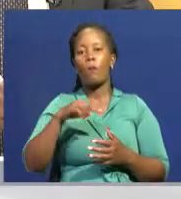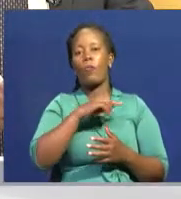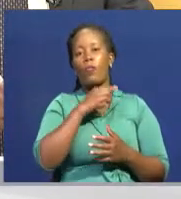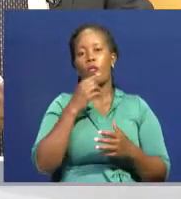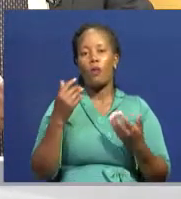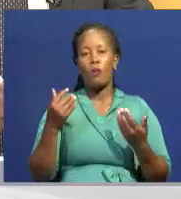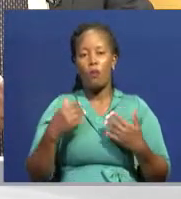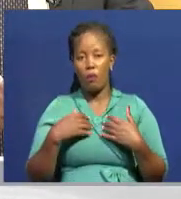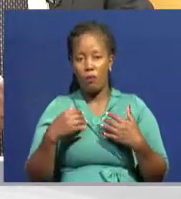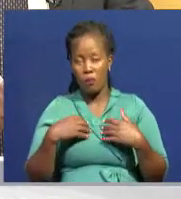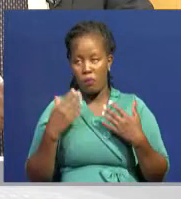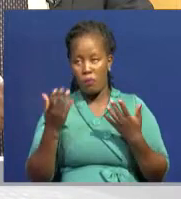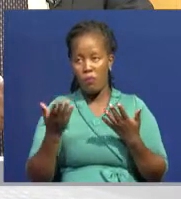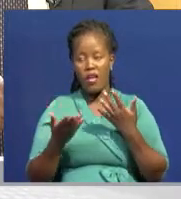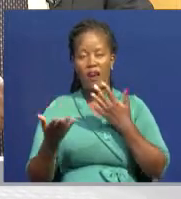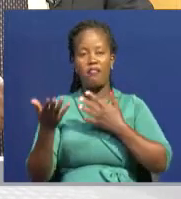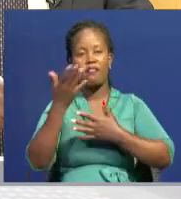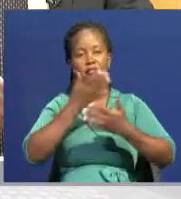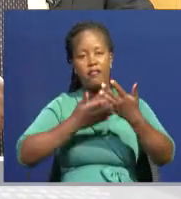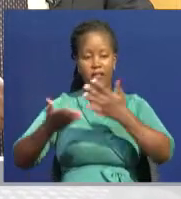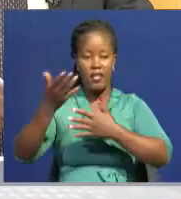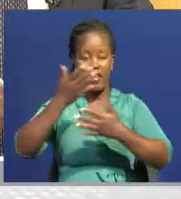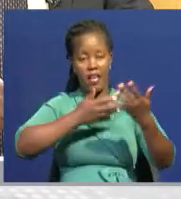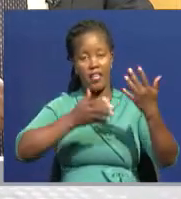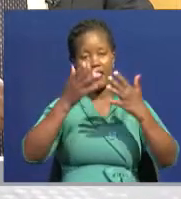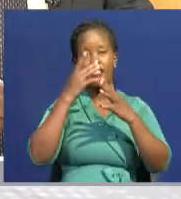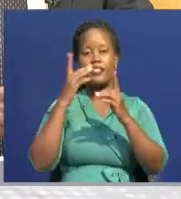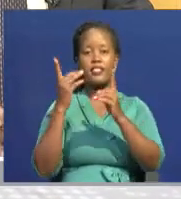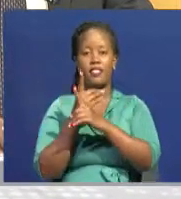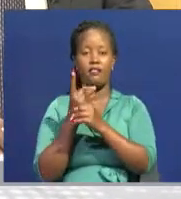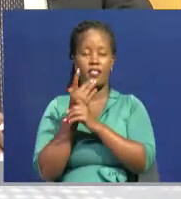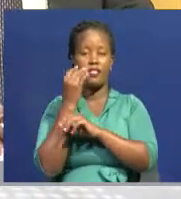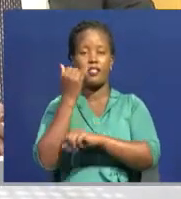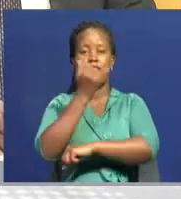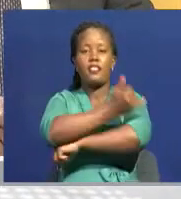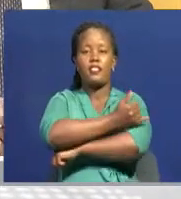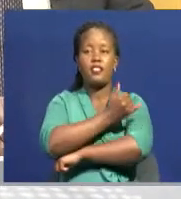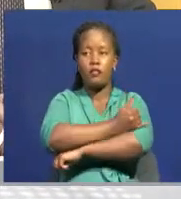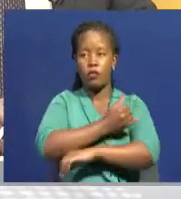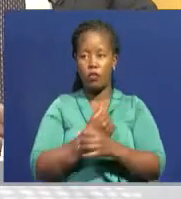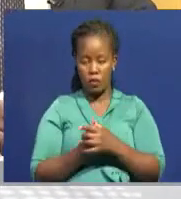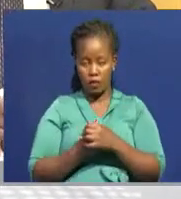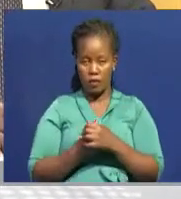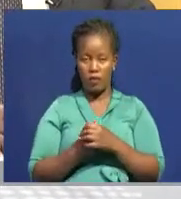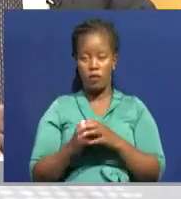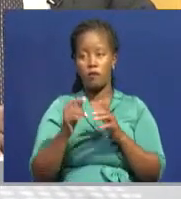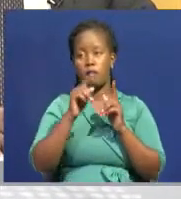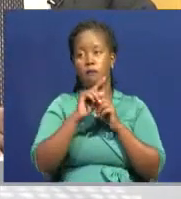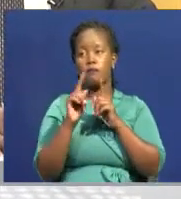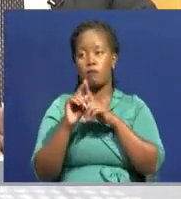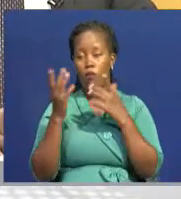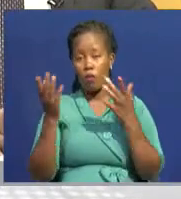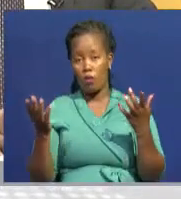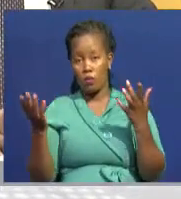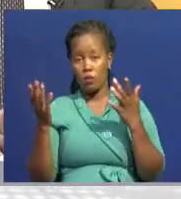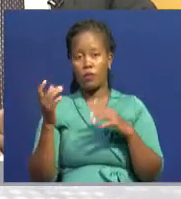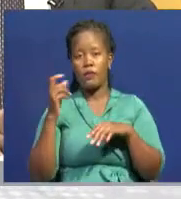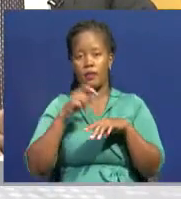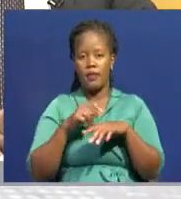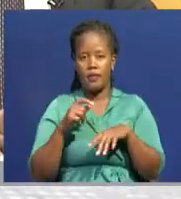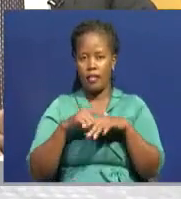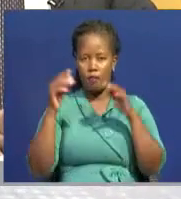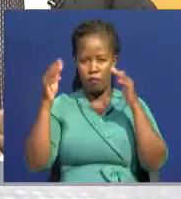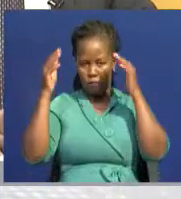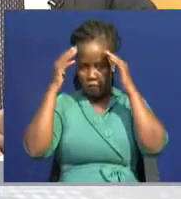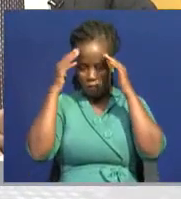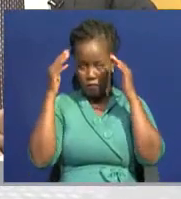engaged several entities on this particular item. as you know, and when you look at the remittances and